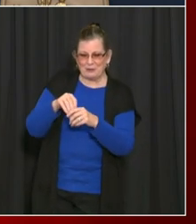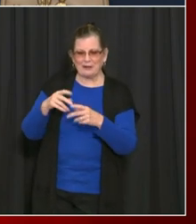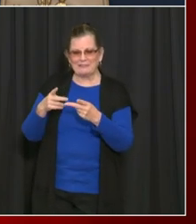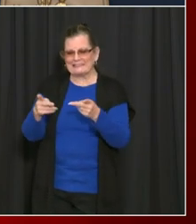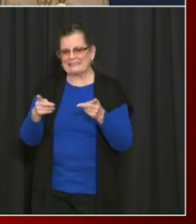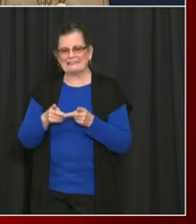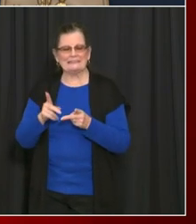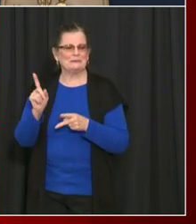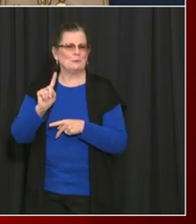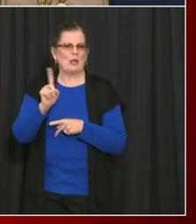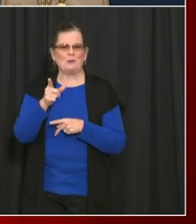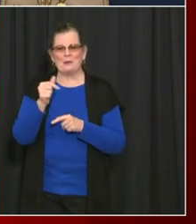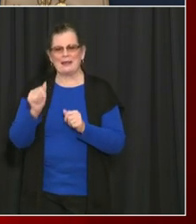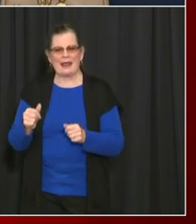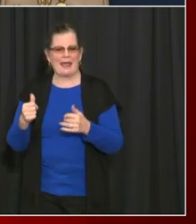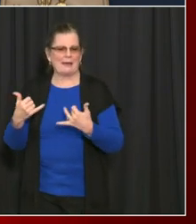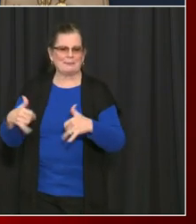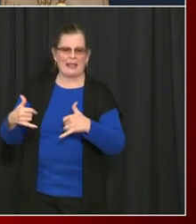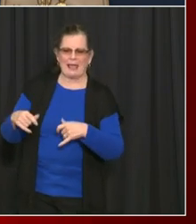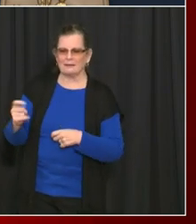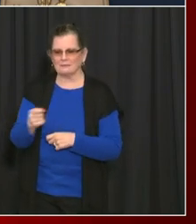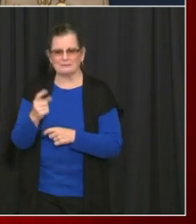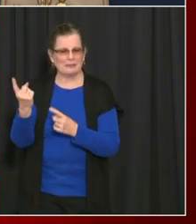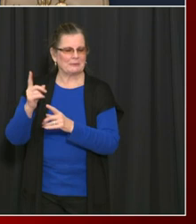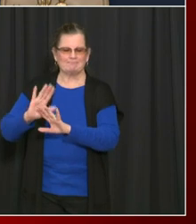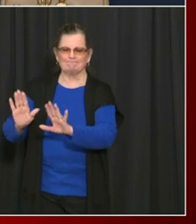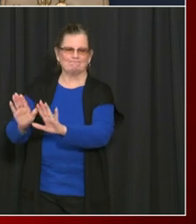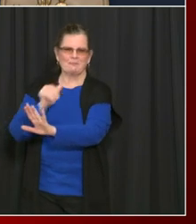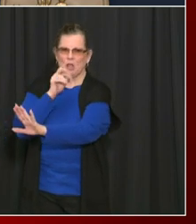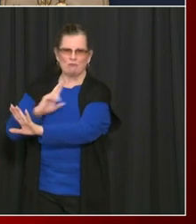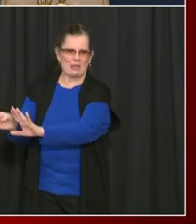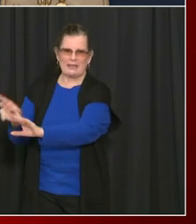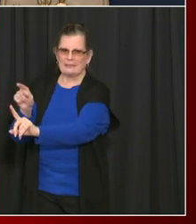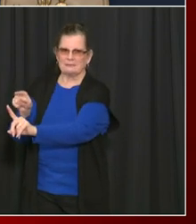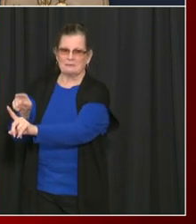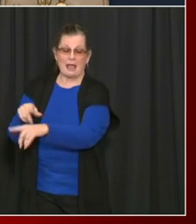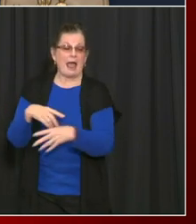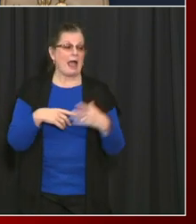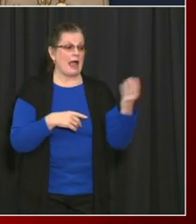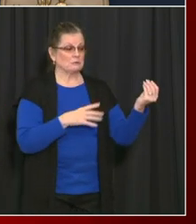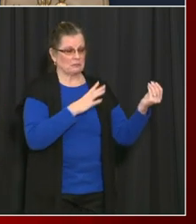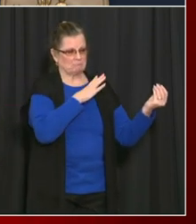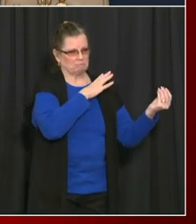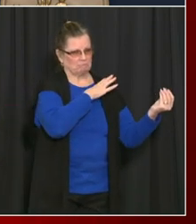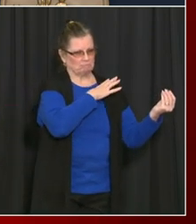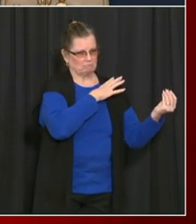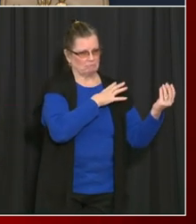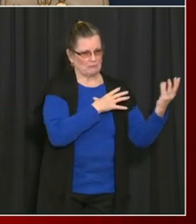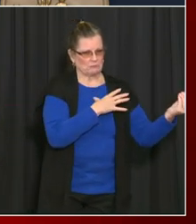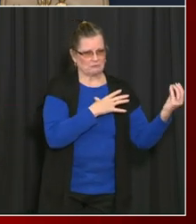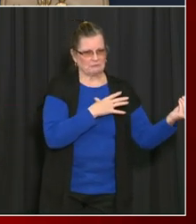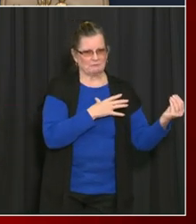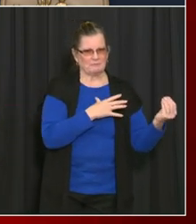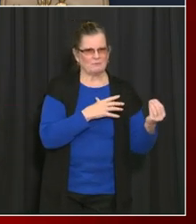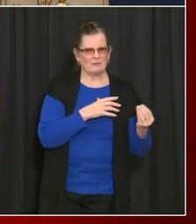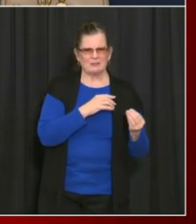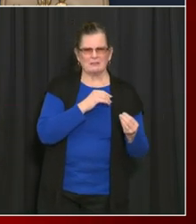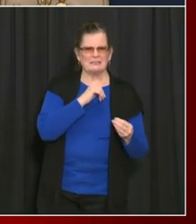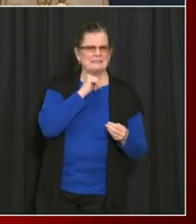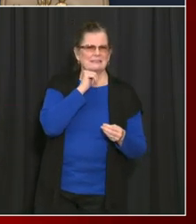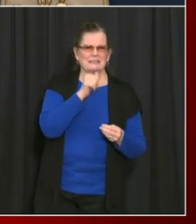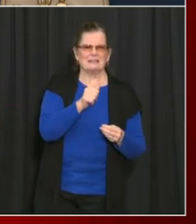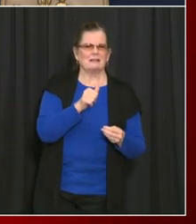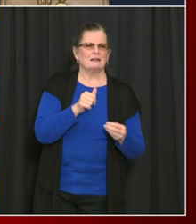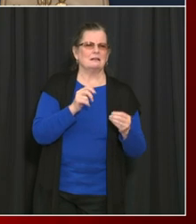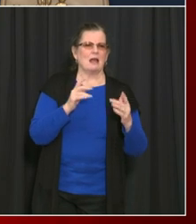at DC Parks and Recreation. We are also not able to permit or allow contact